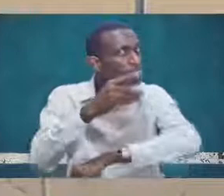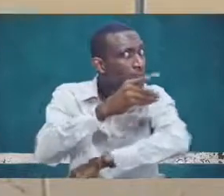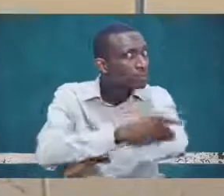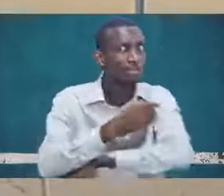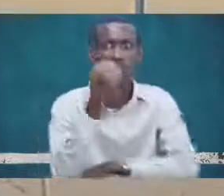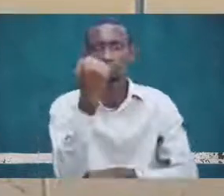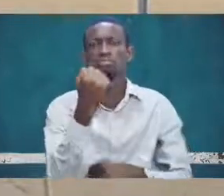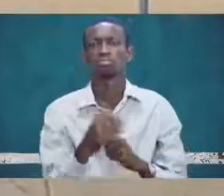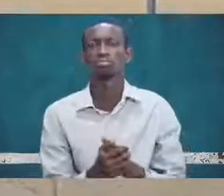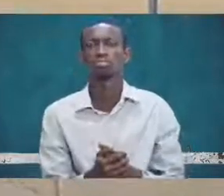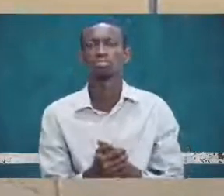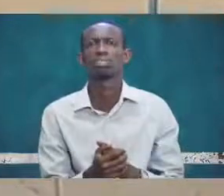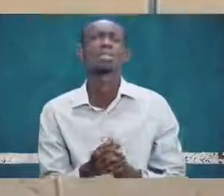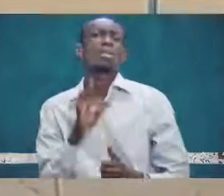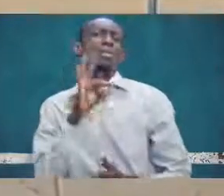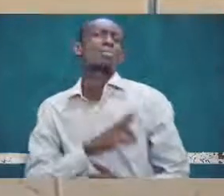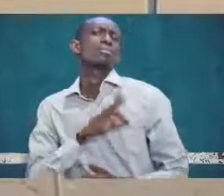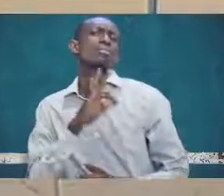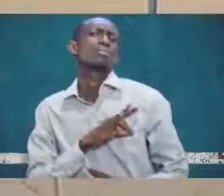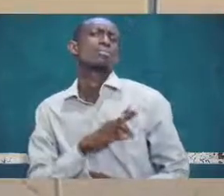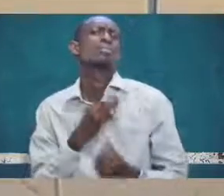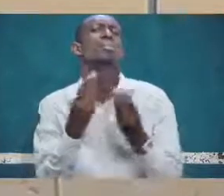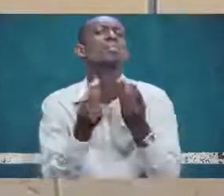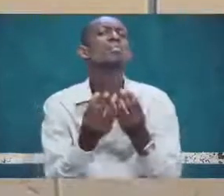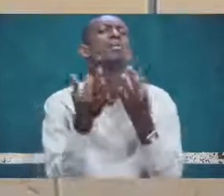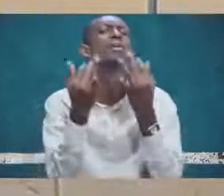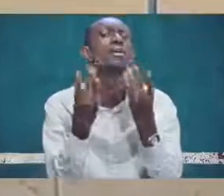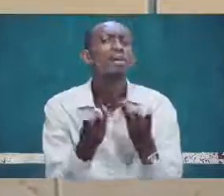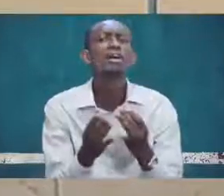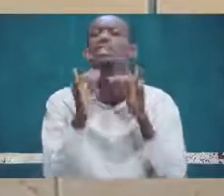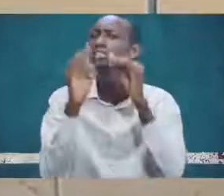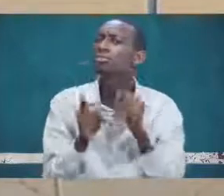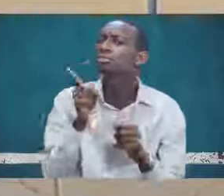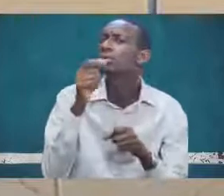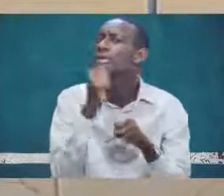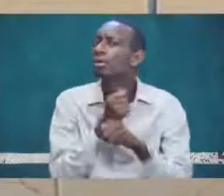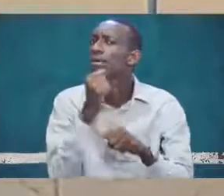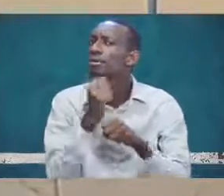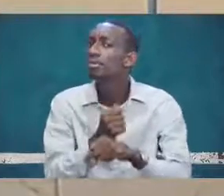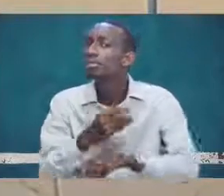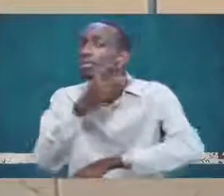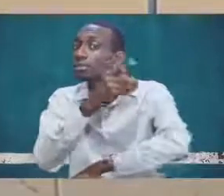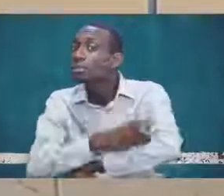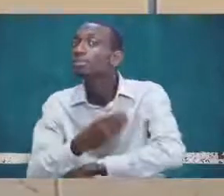how much money will he get if he works 3 days?